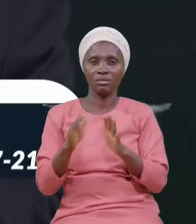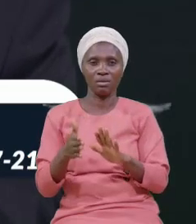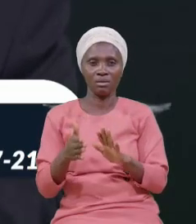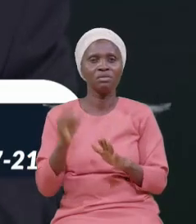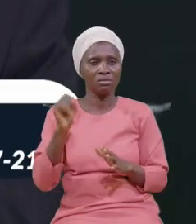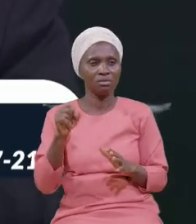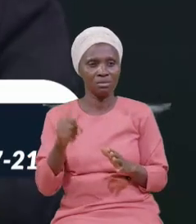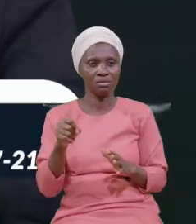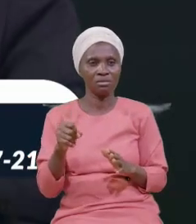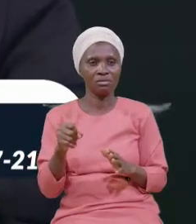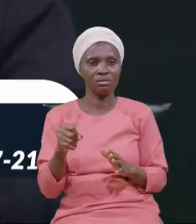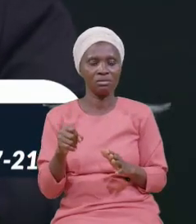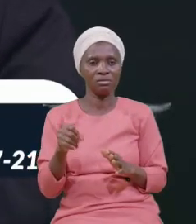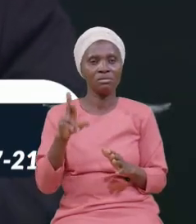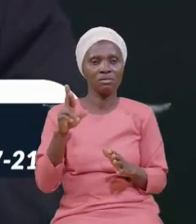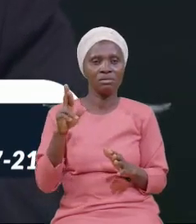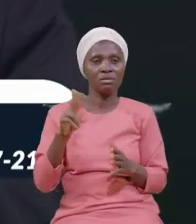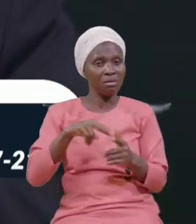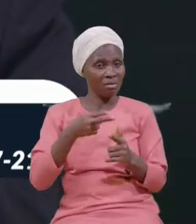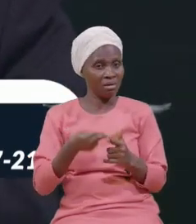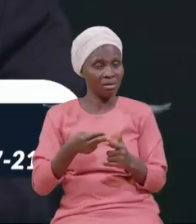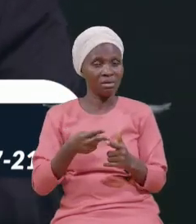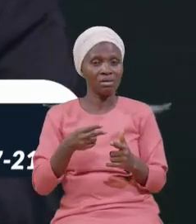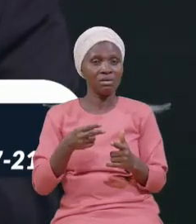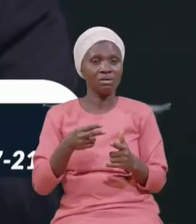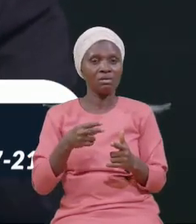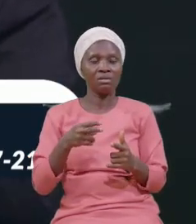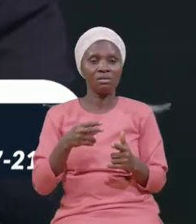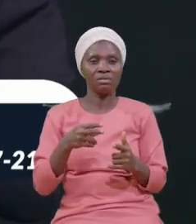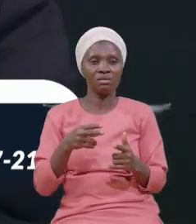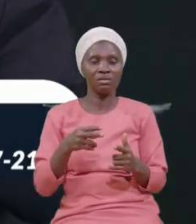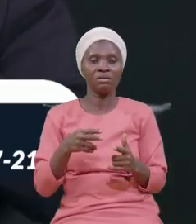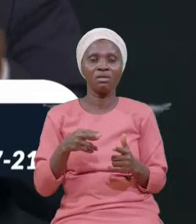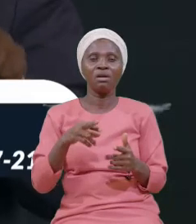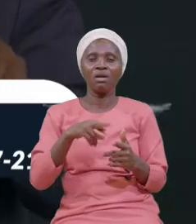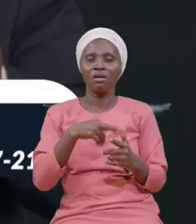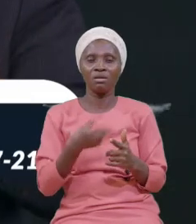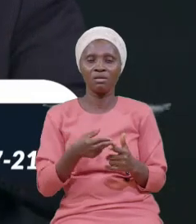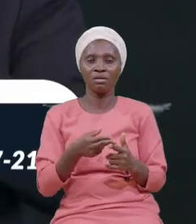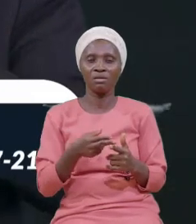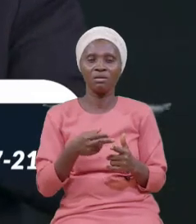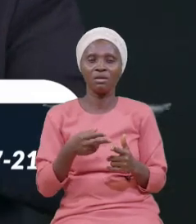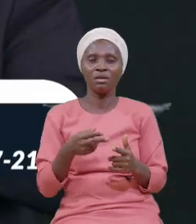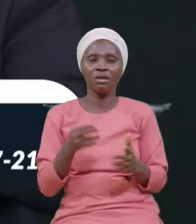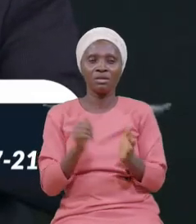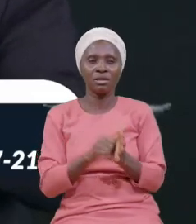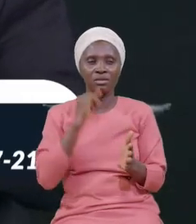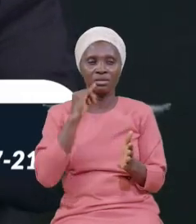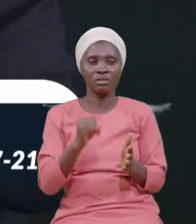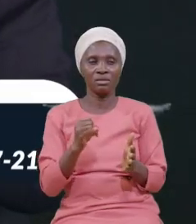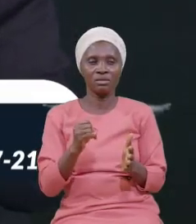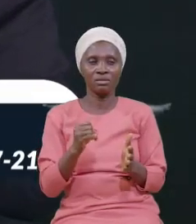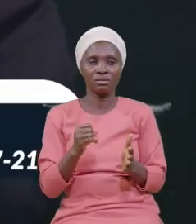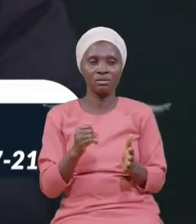rather, that is risen, and who is even at the right hand